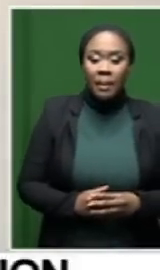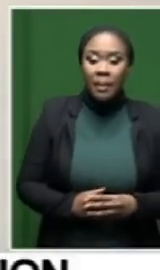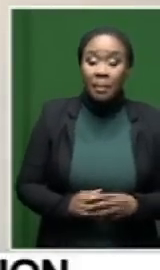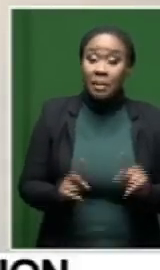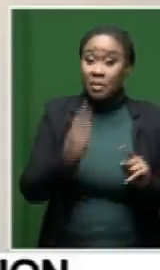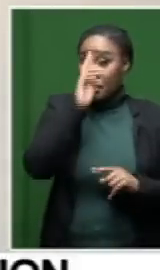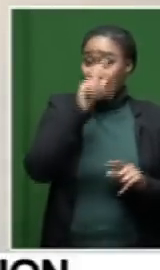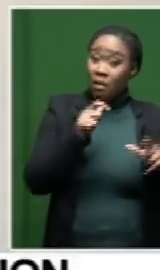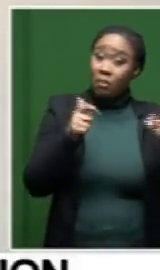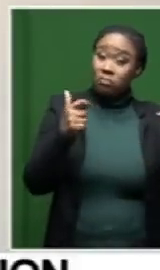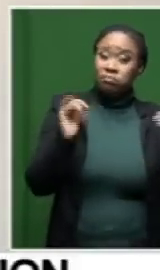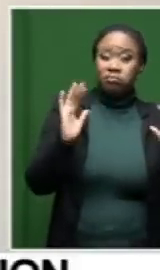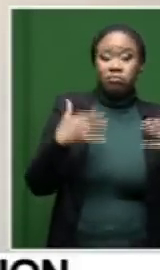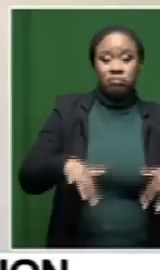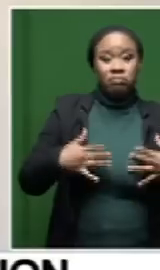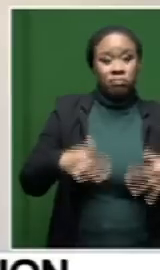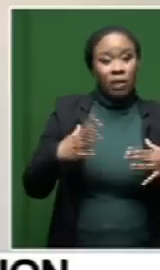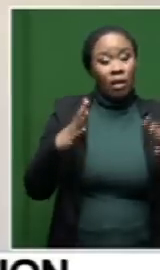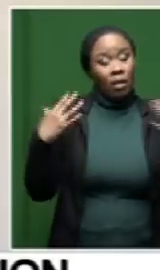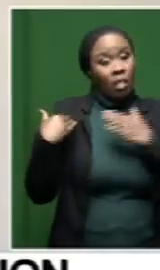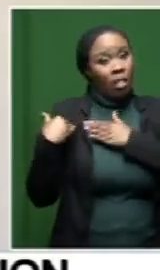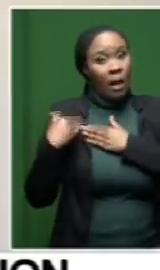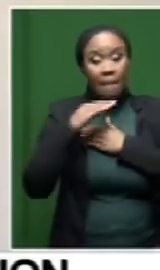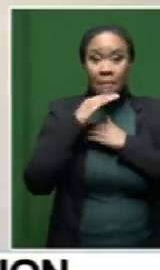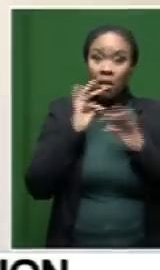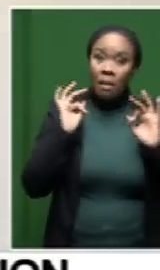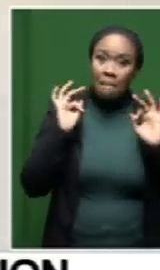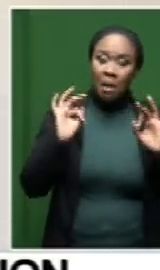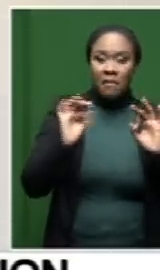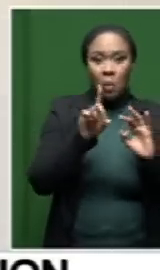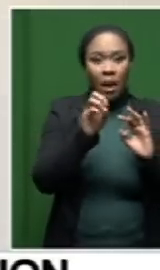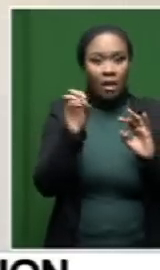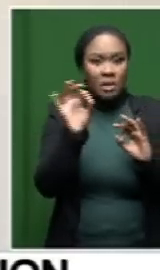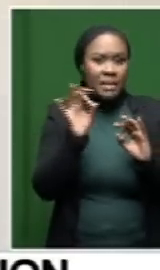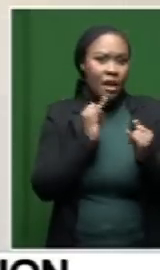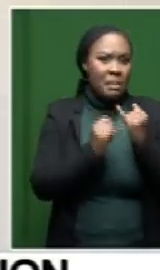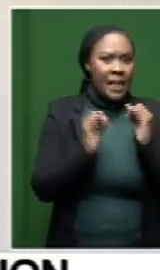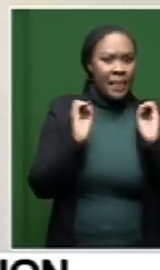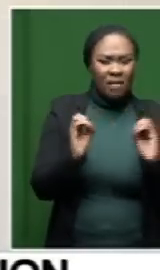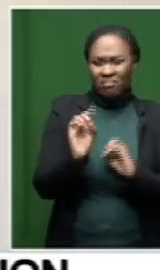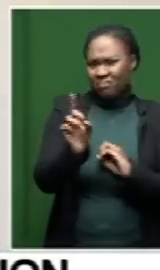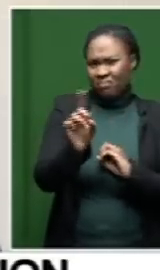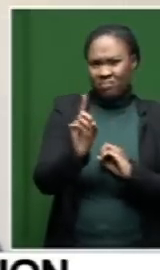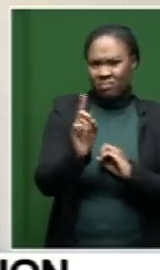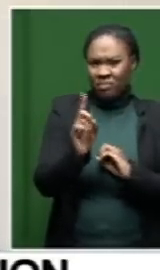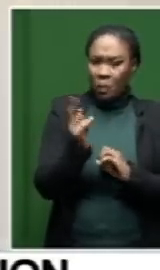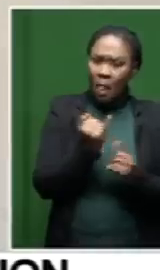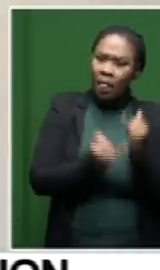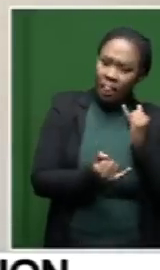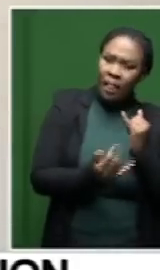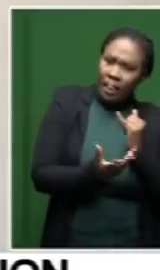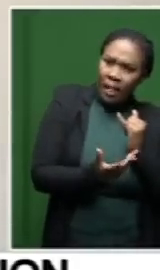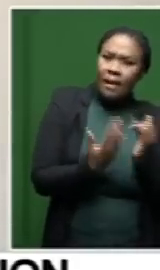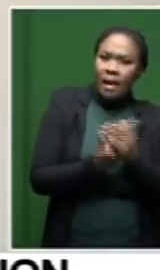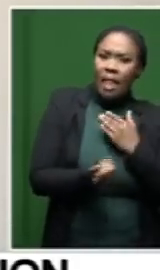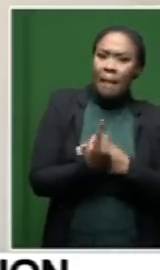it was a large undertaking. There are no perfect commissions of inquiry. It is inevitable that there will be an error or